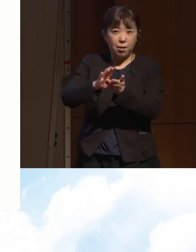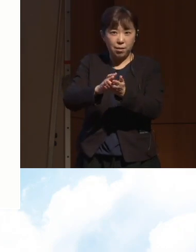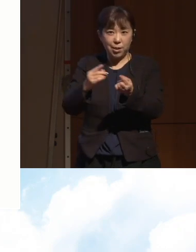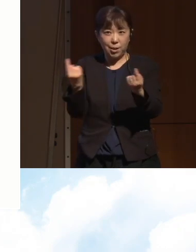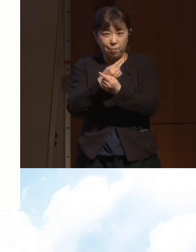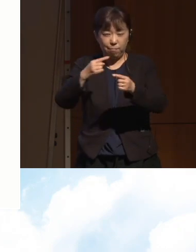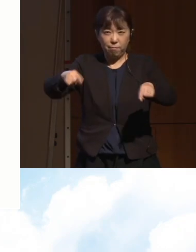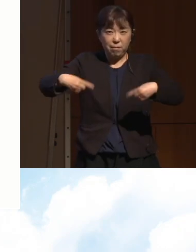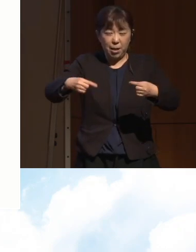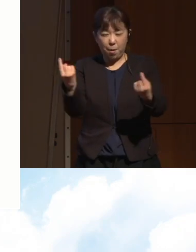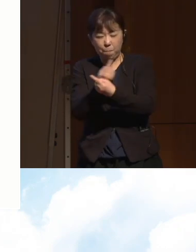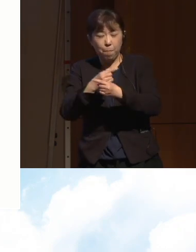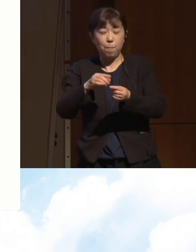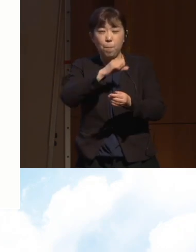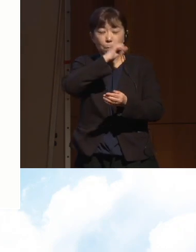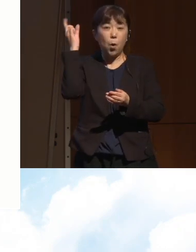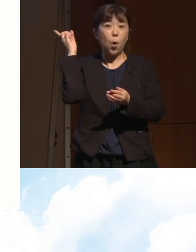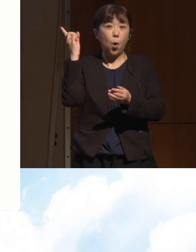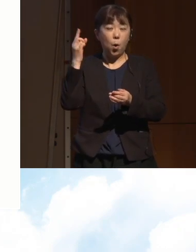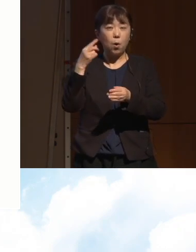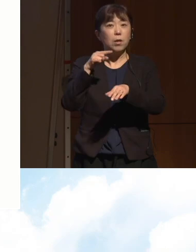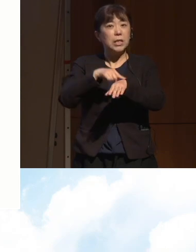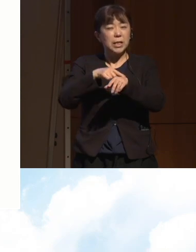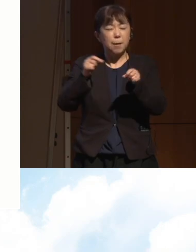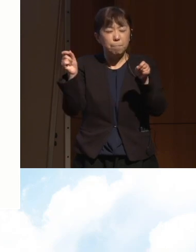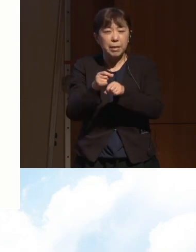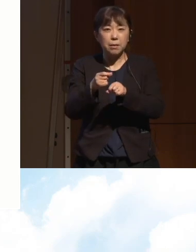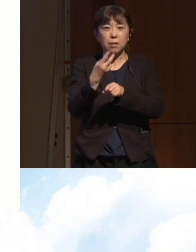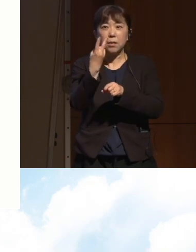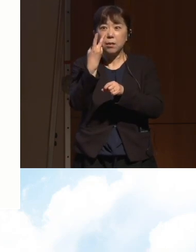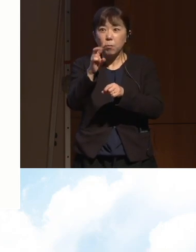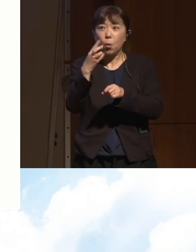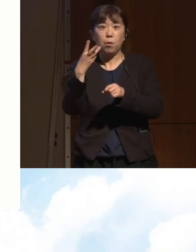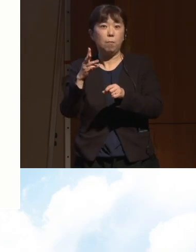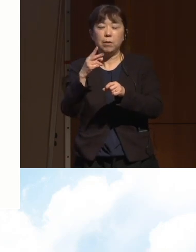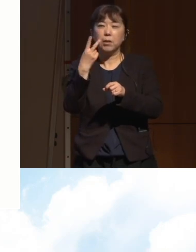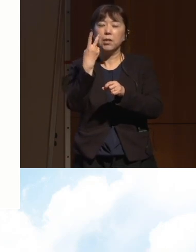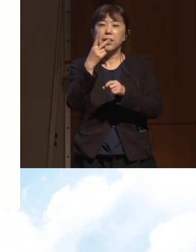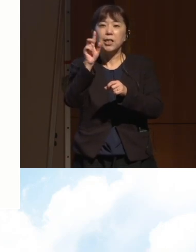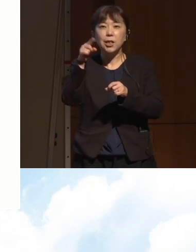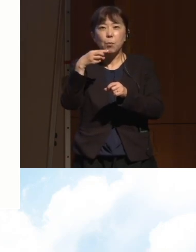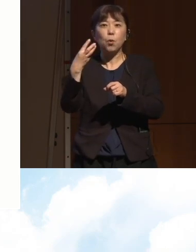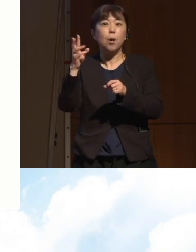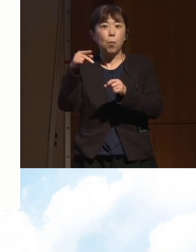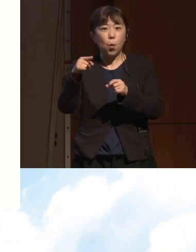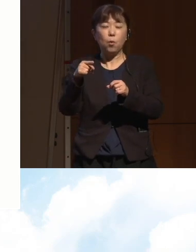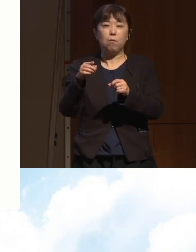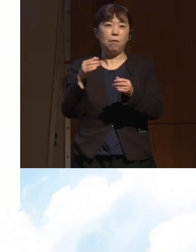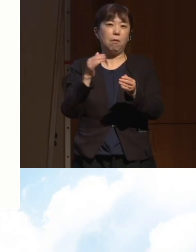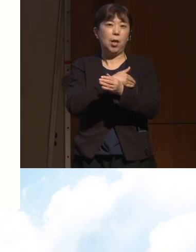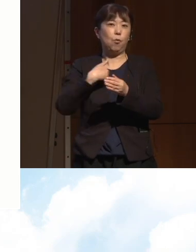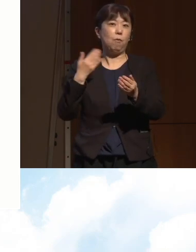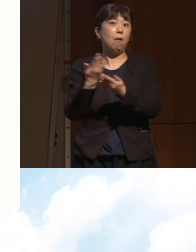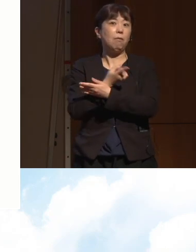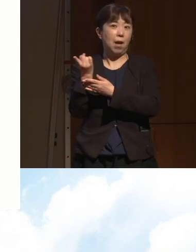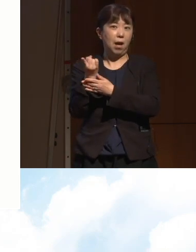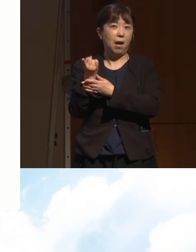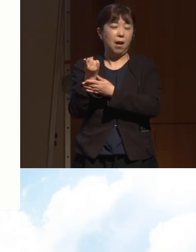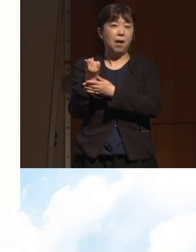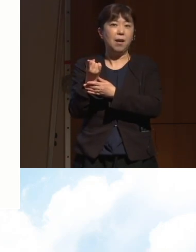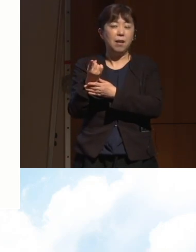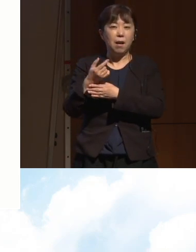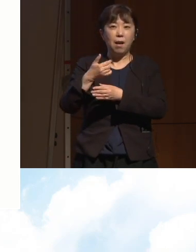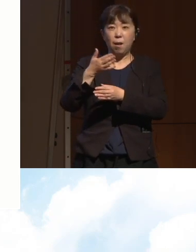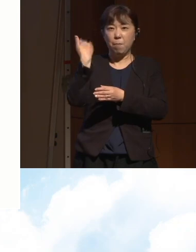3 seconds, a 97% reduction in cycle time relative to the pit stops from the 1950s or